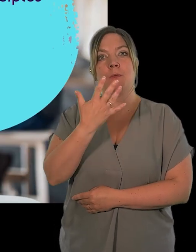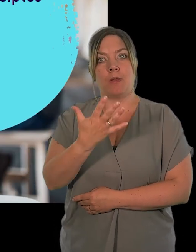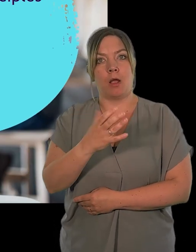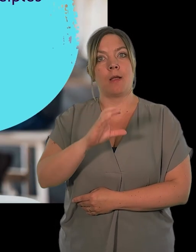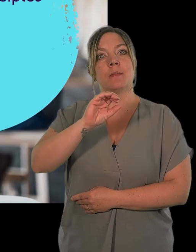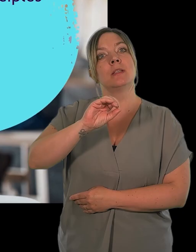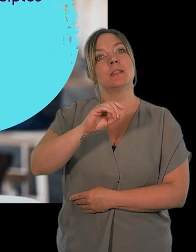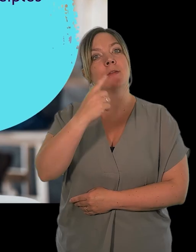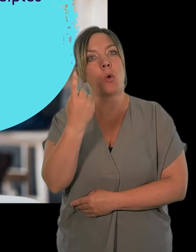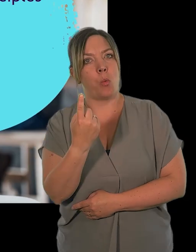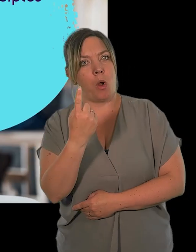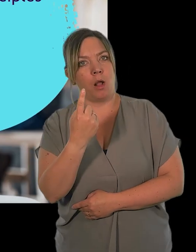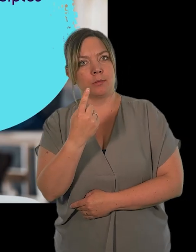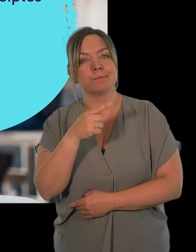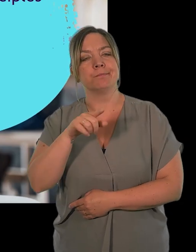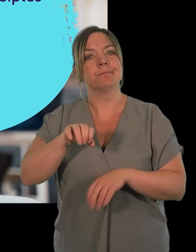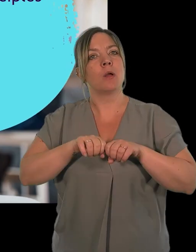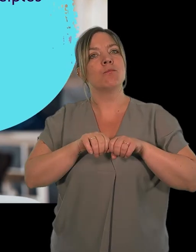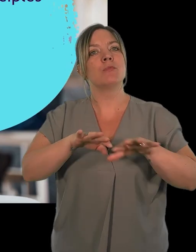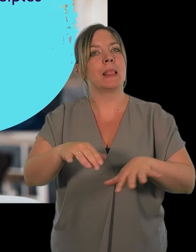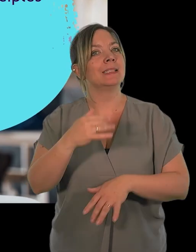3Core02